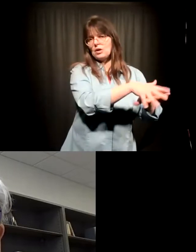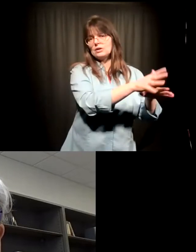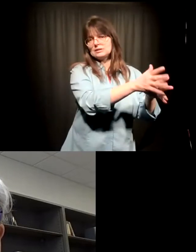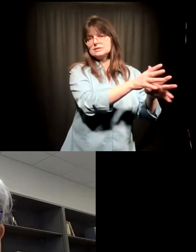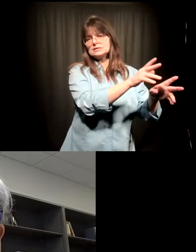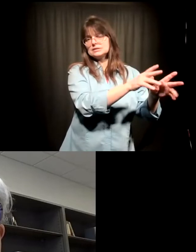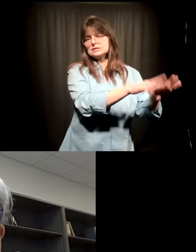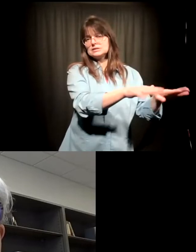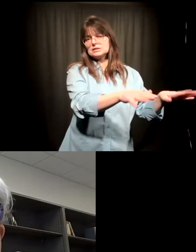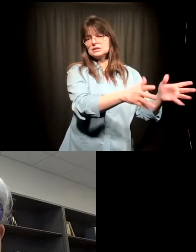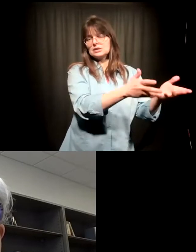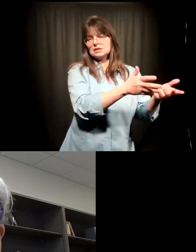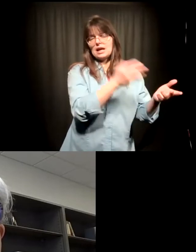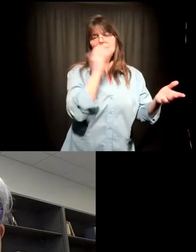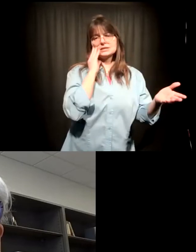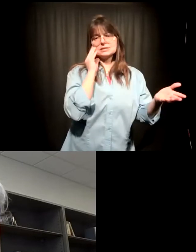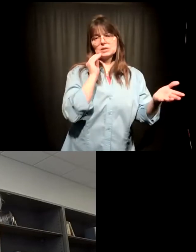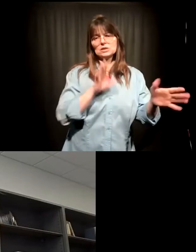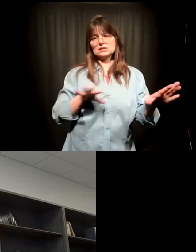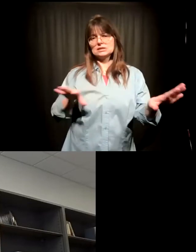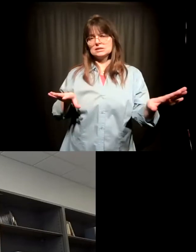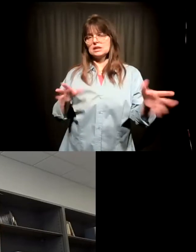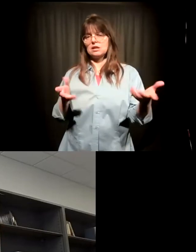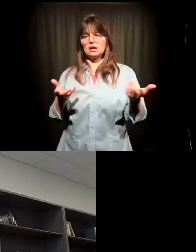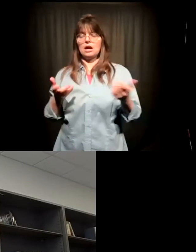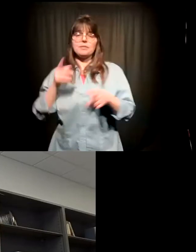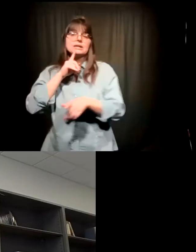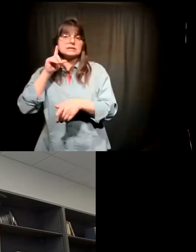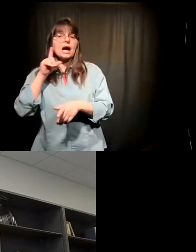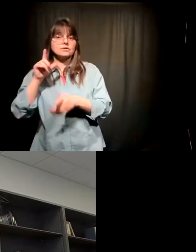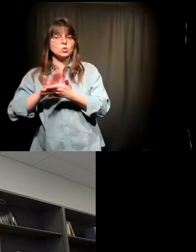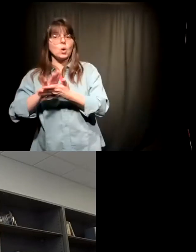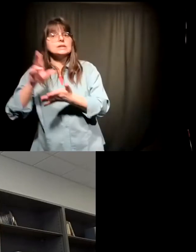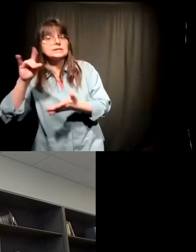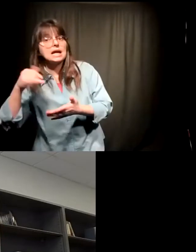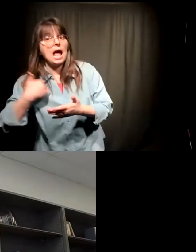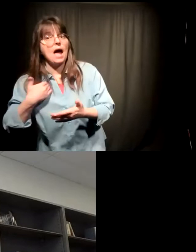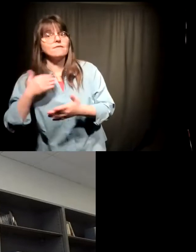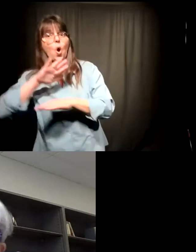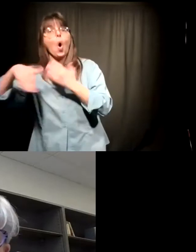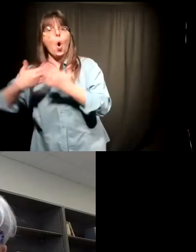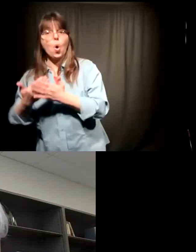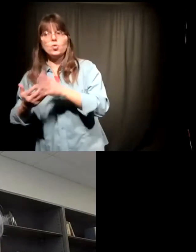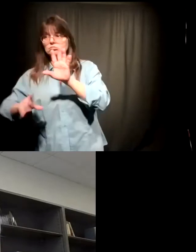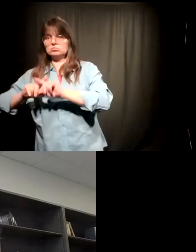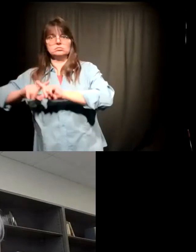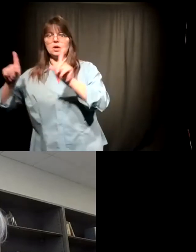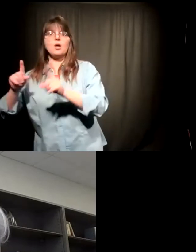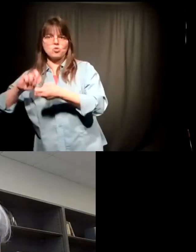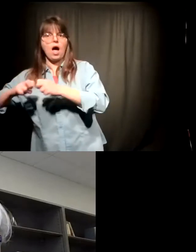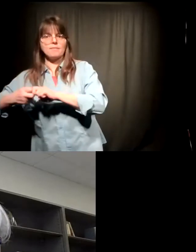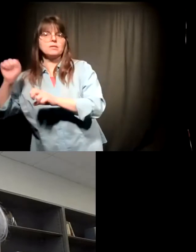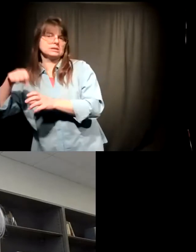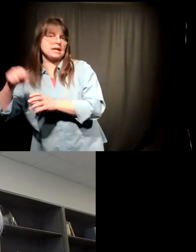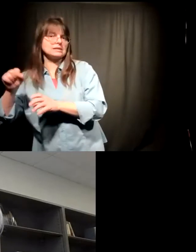Native Americans often had. I mean, deaf schools had a lot of their own problems, but I think that